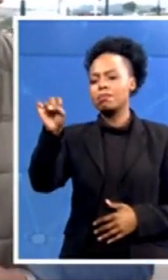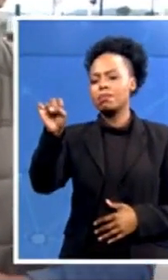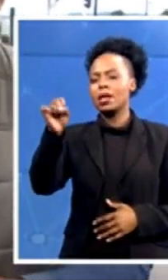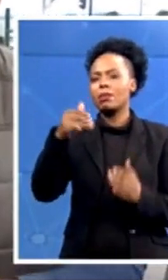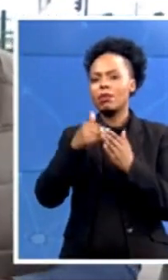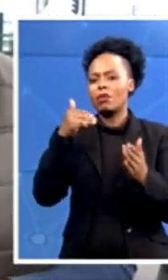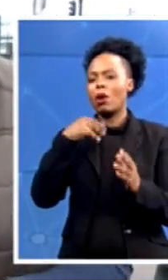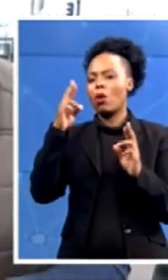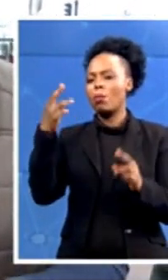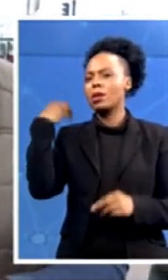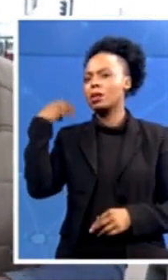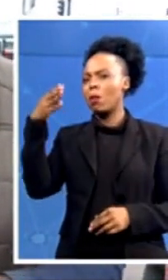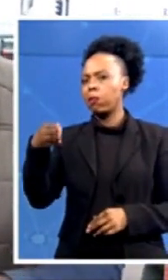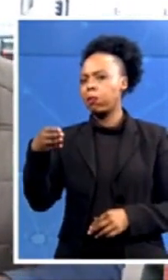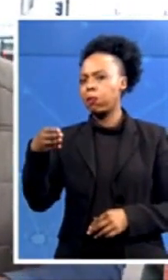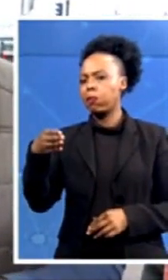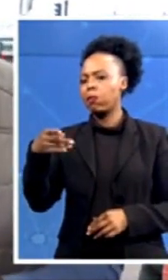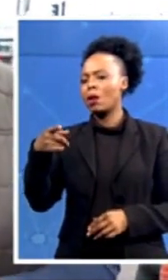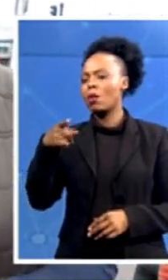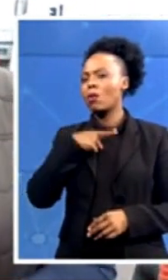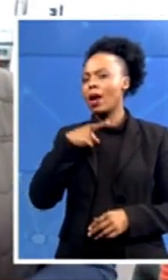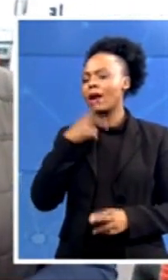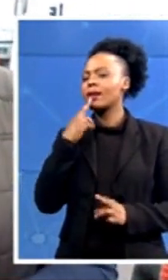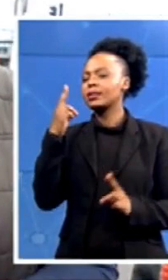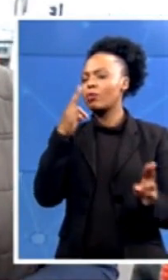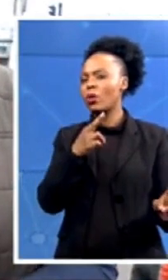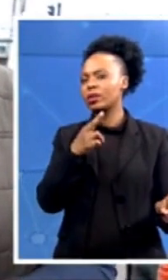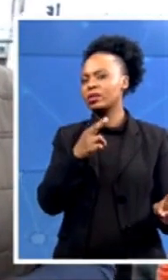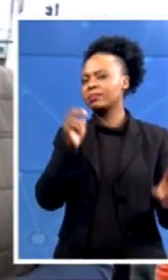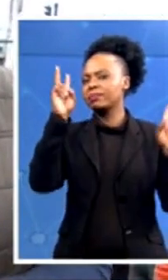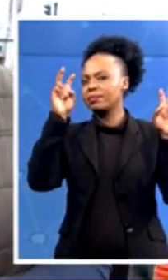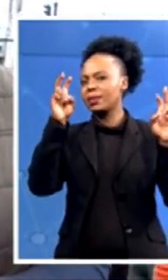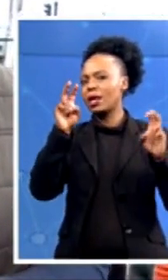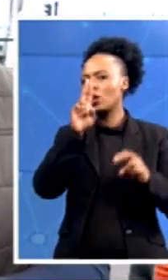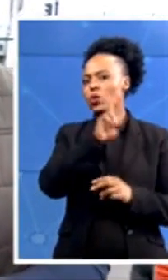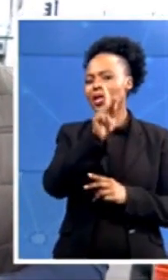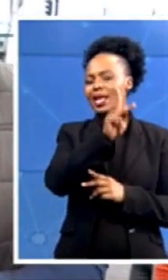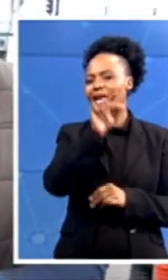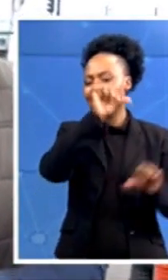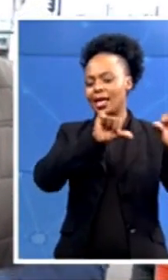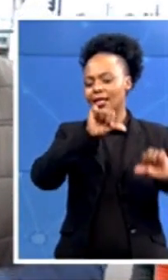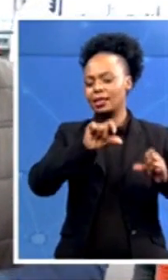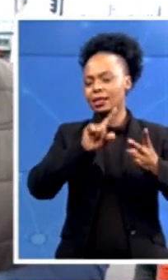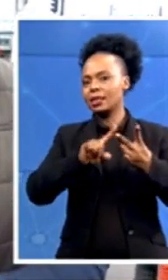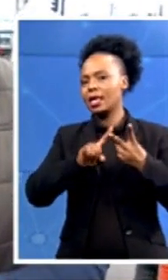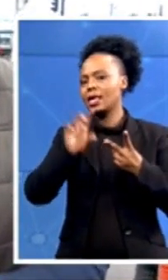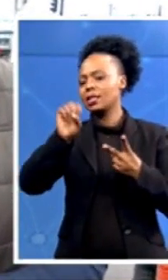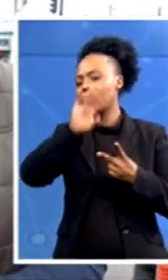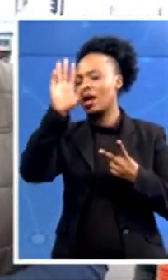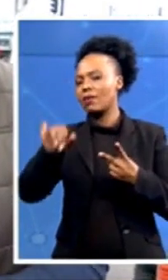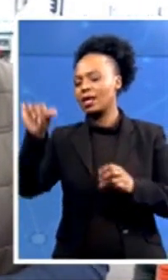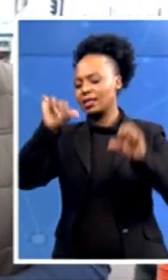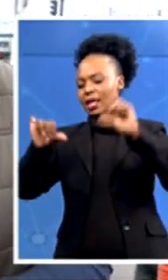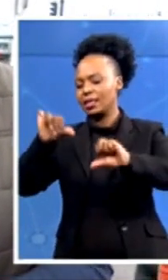with regards to some talks between UK scientists and South African scientists, as well as at the government level, with regards